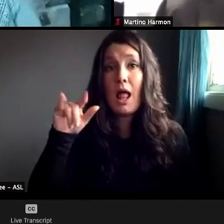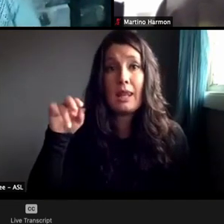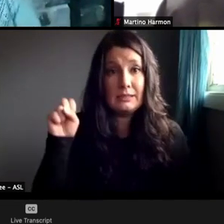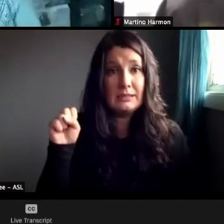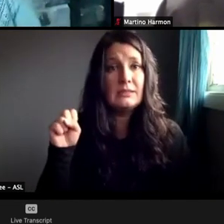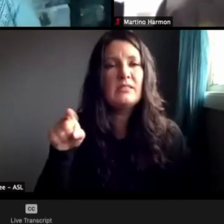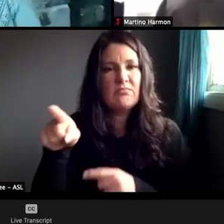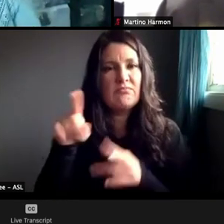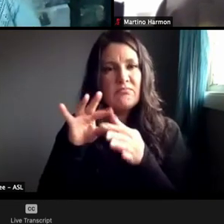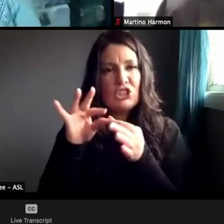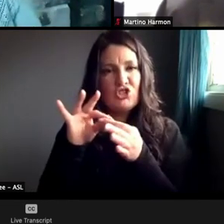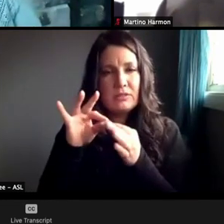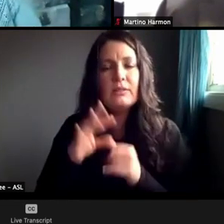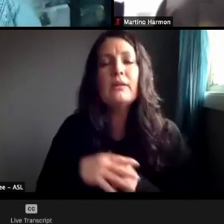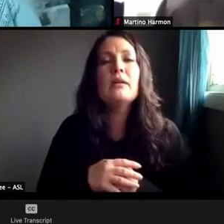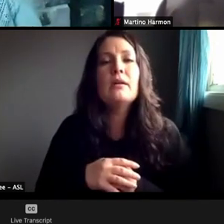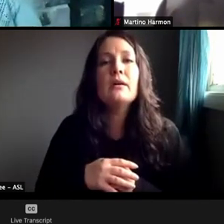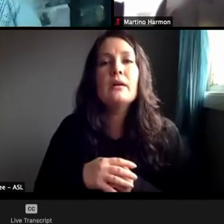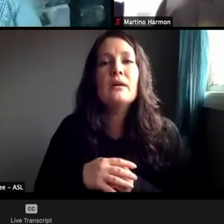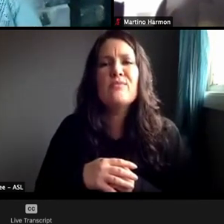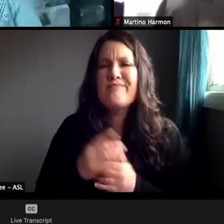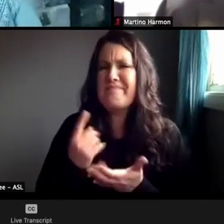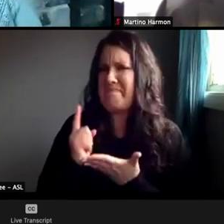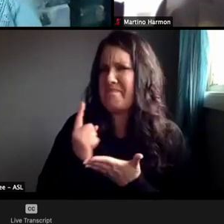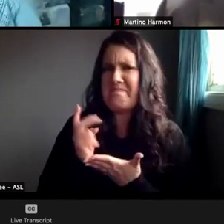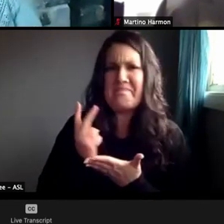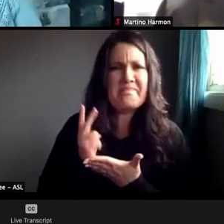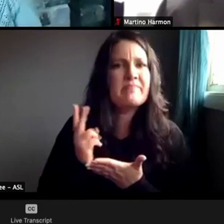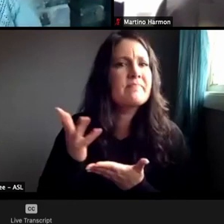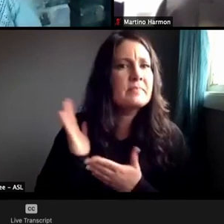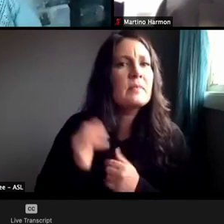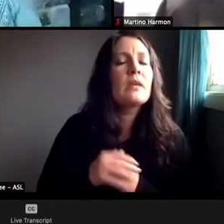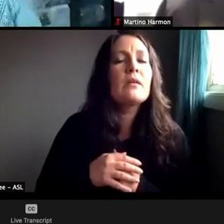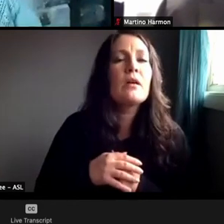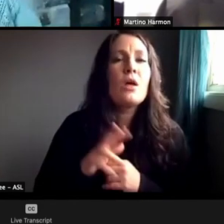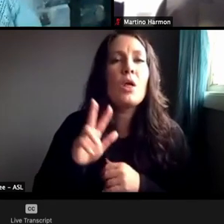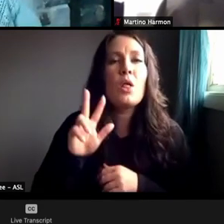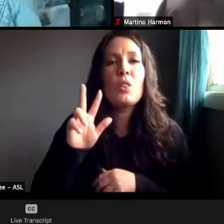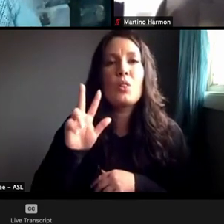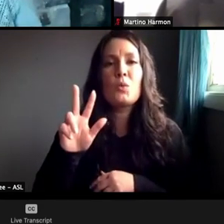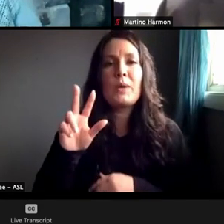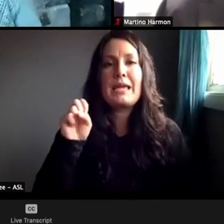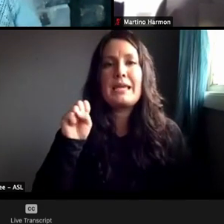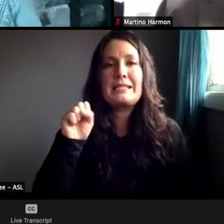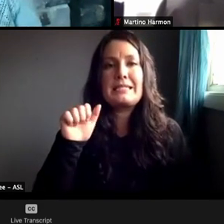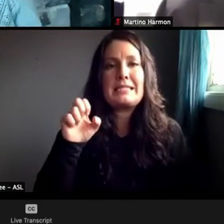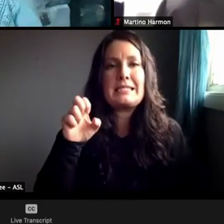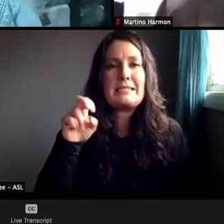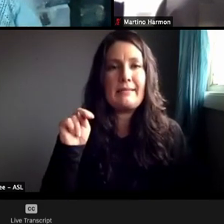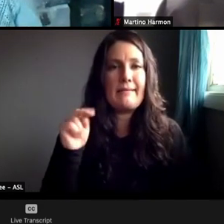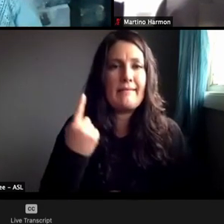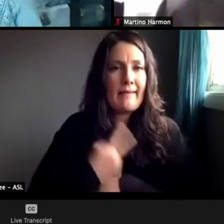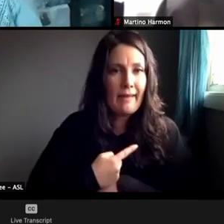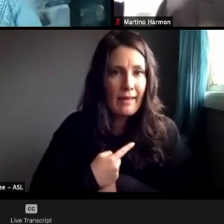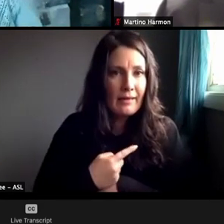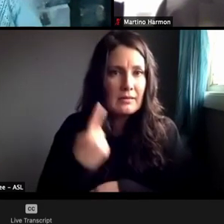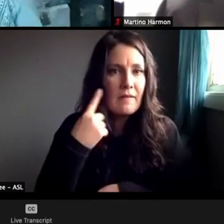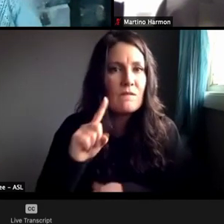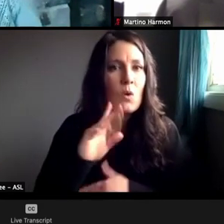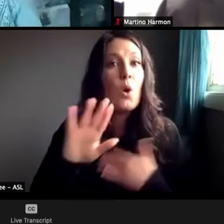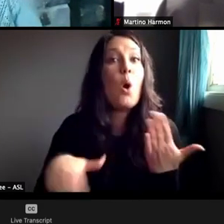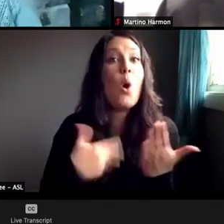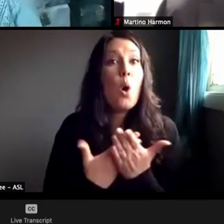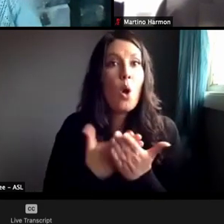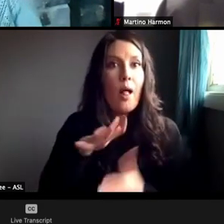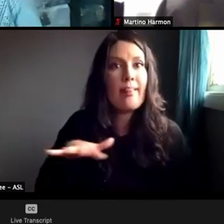announced a week and a half or so ago the addition of the three season days for all of campus. And